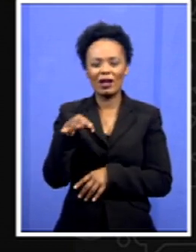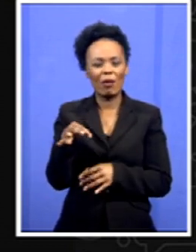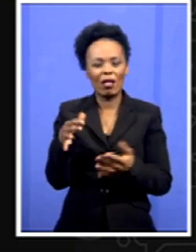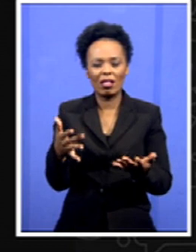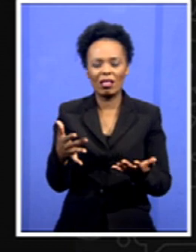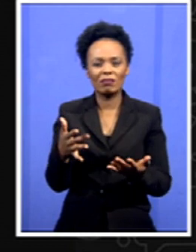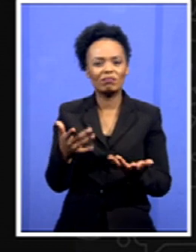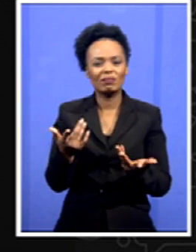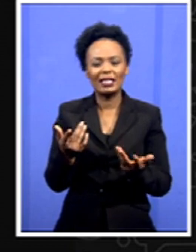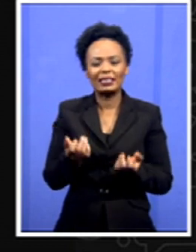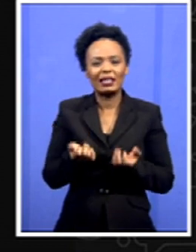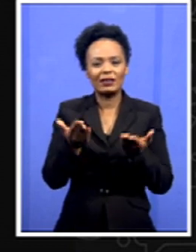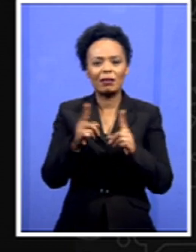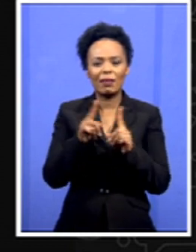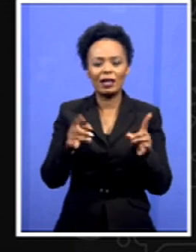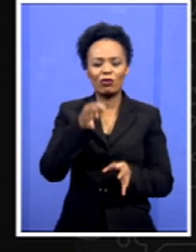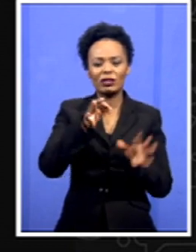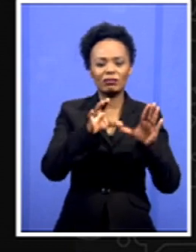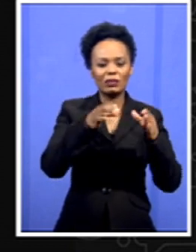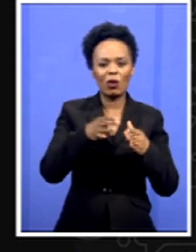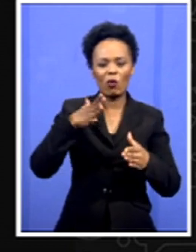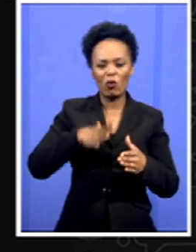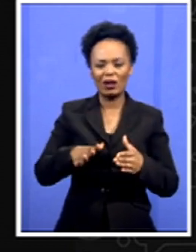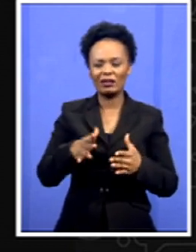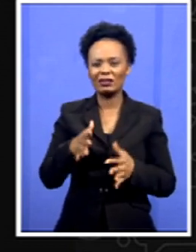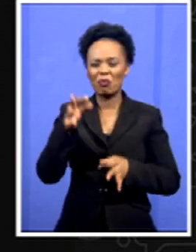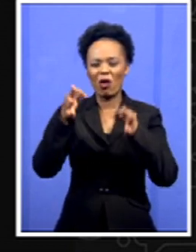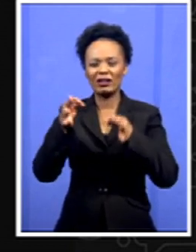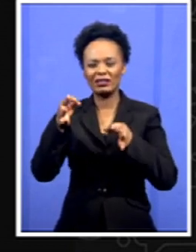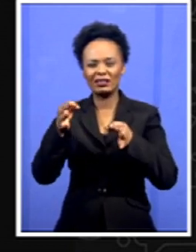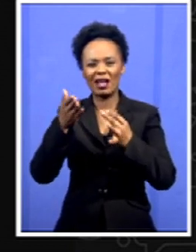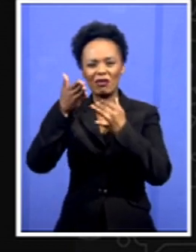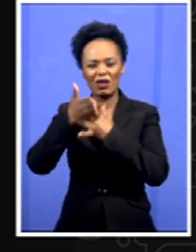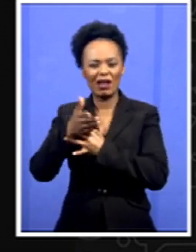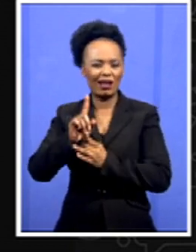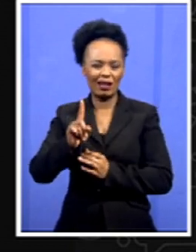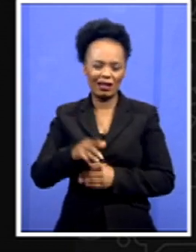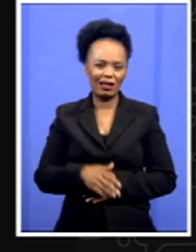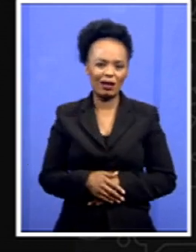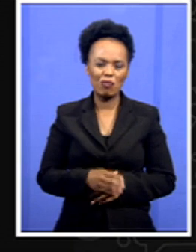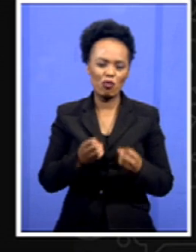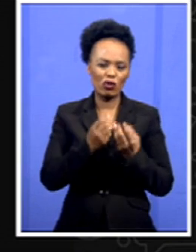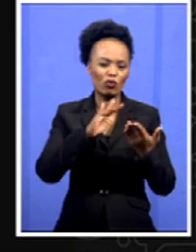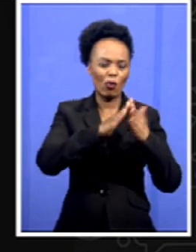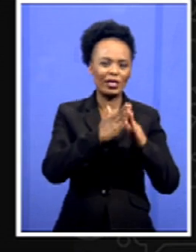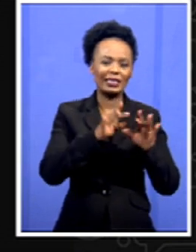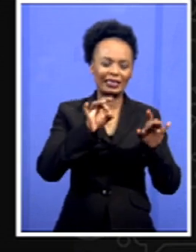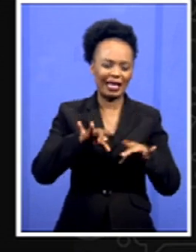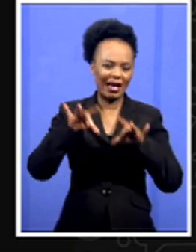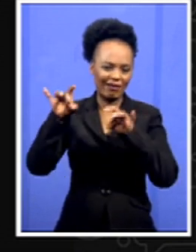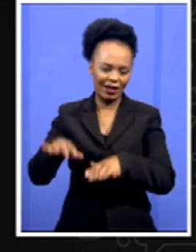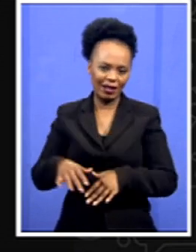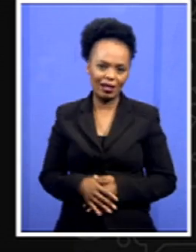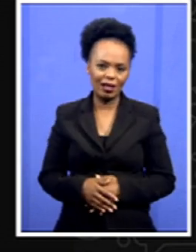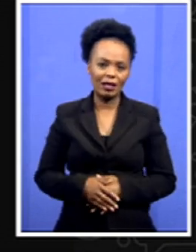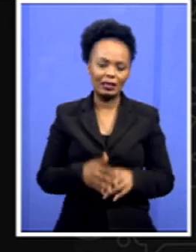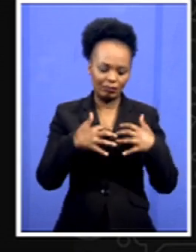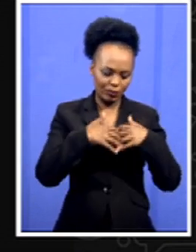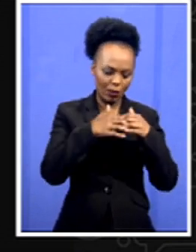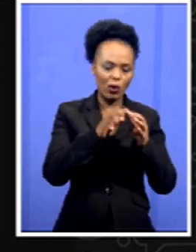yet politicians expect us to go to the table with them and play politics while our communities are suffering. We have organized ourselves as residents to start the Solplaatje